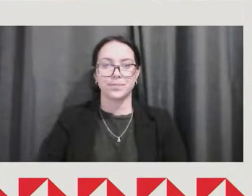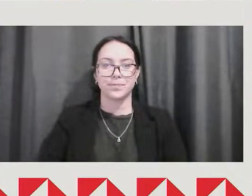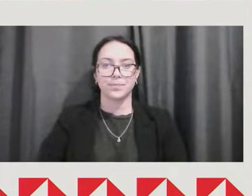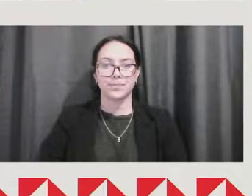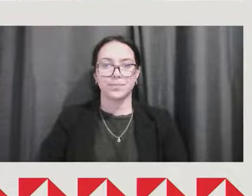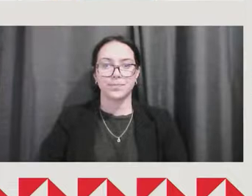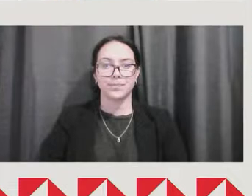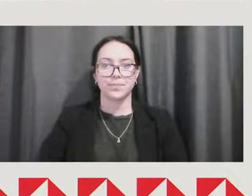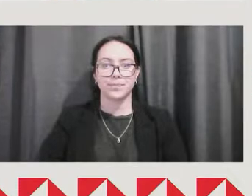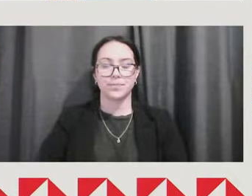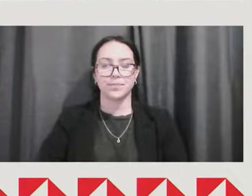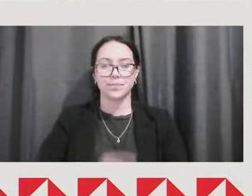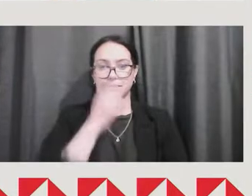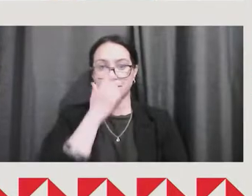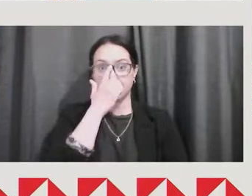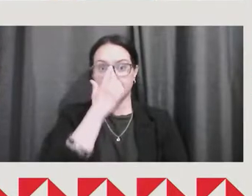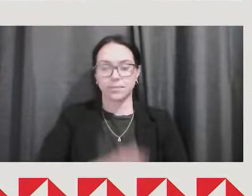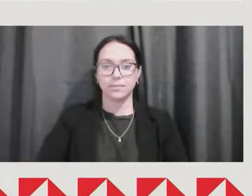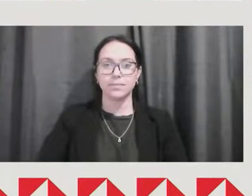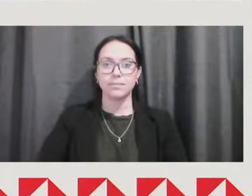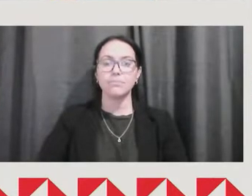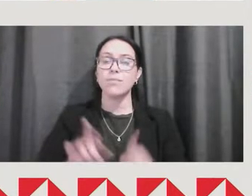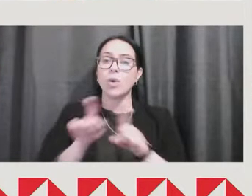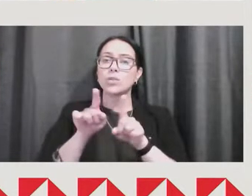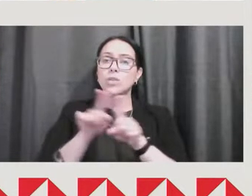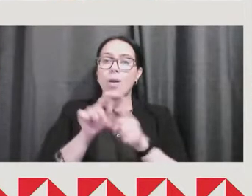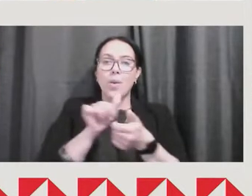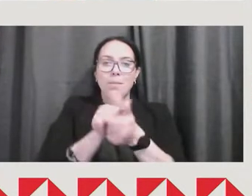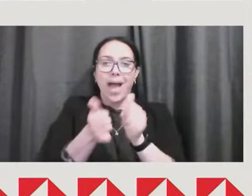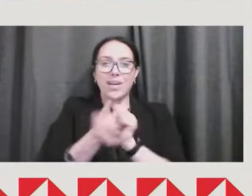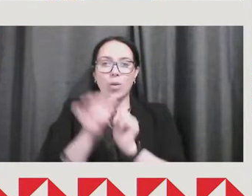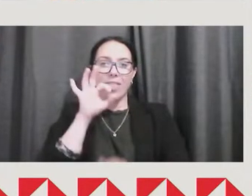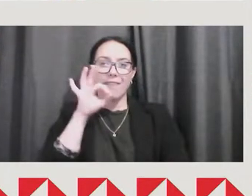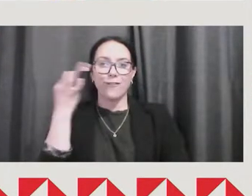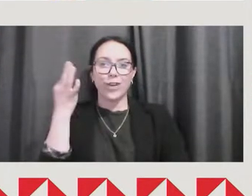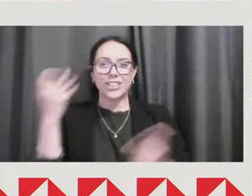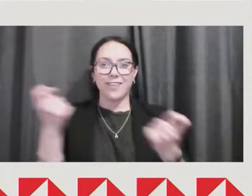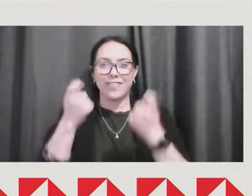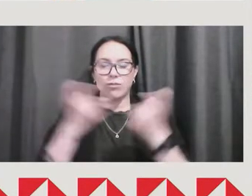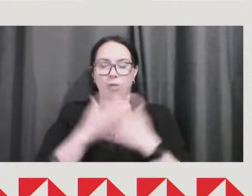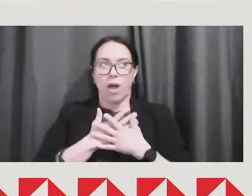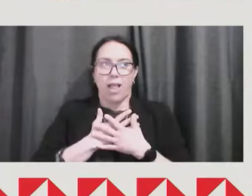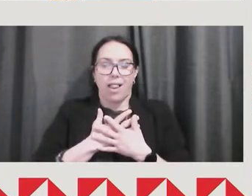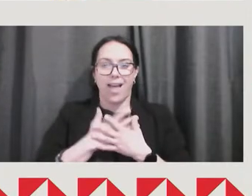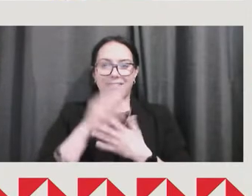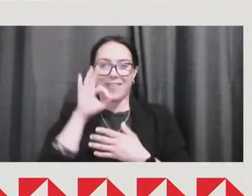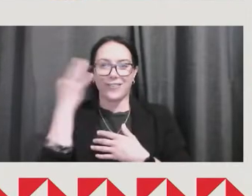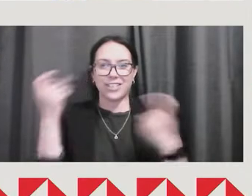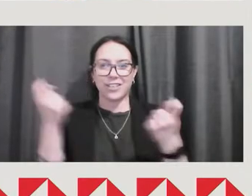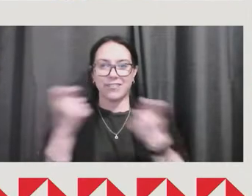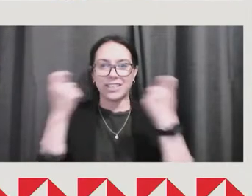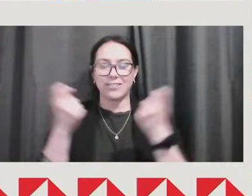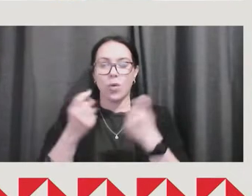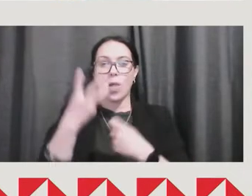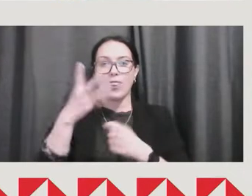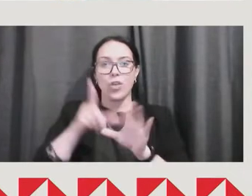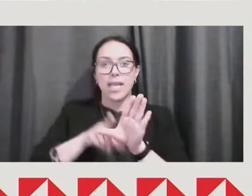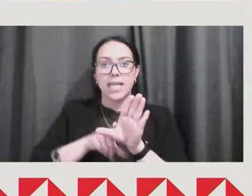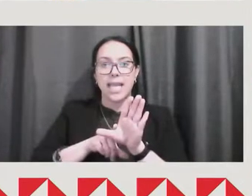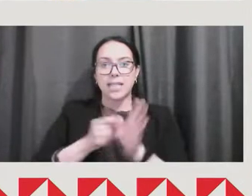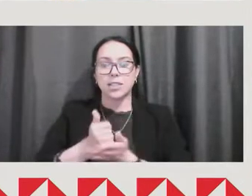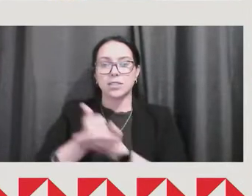yeah um we've also partnered with The Fringe festivals I love Fringe festivals um it's a three years supporting the emerging Pacifica